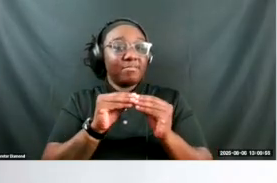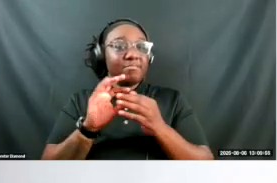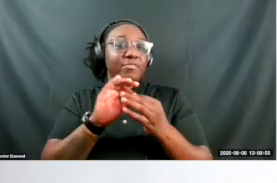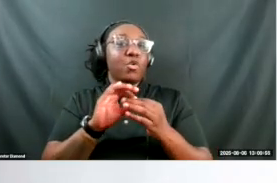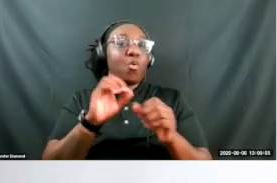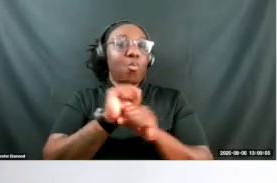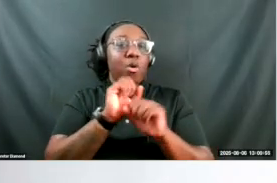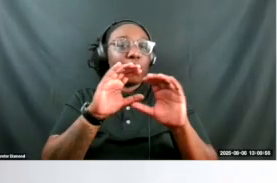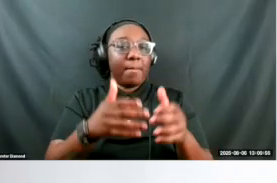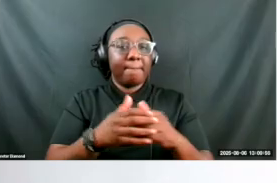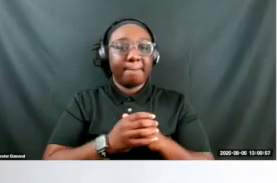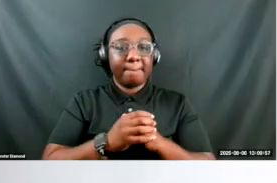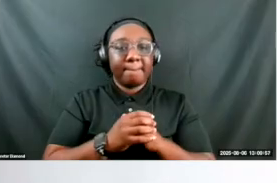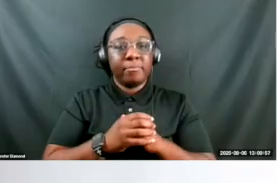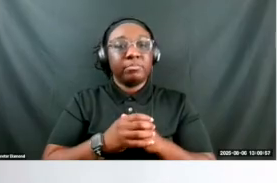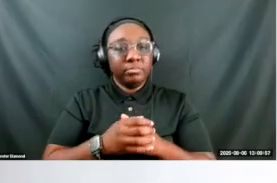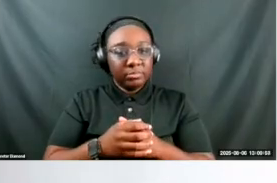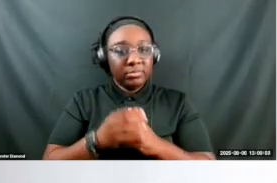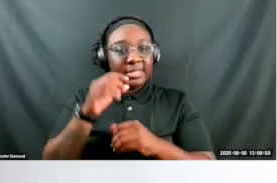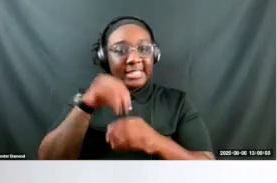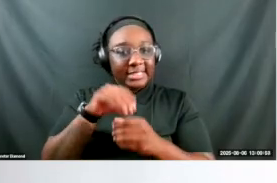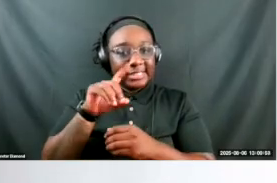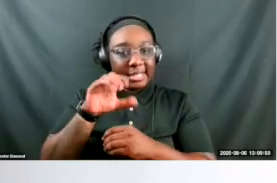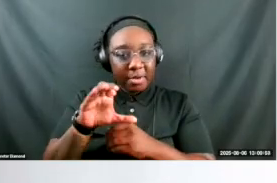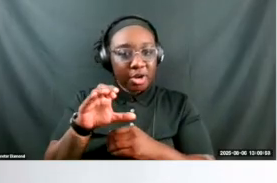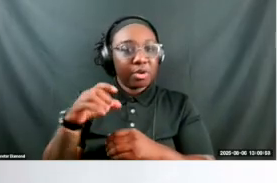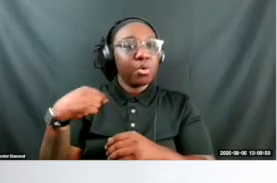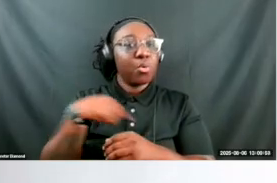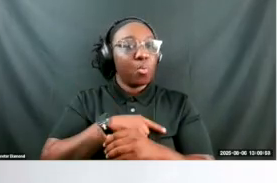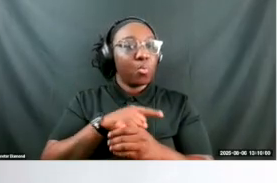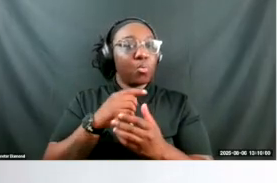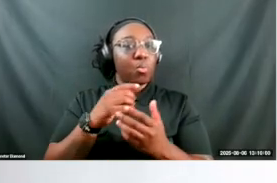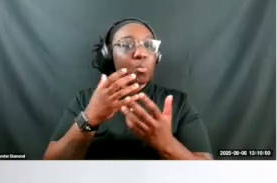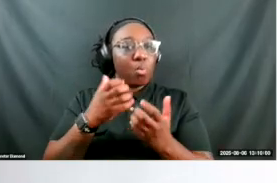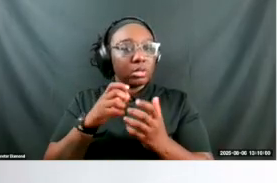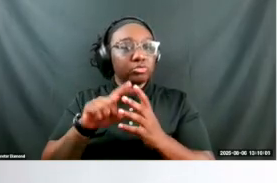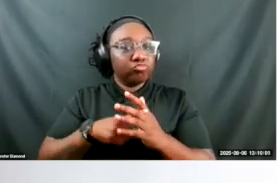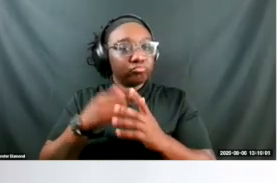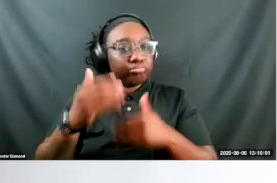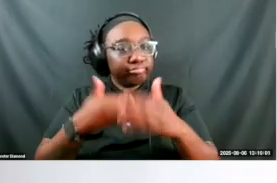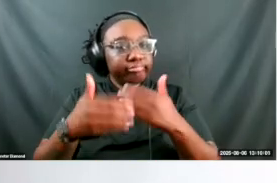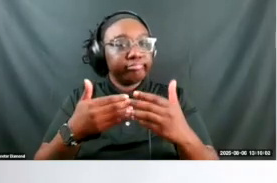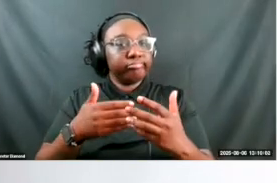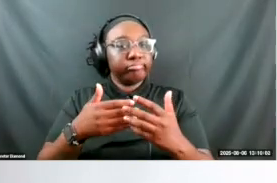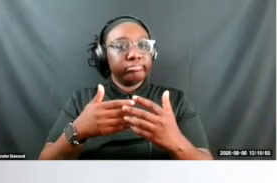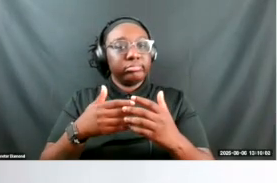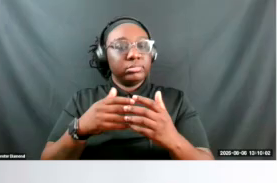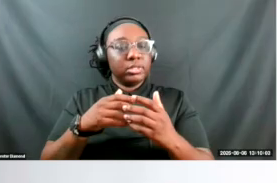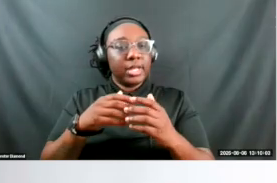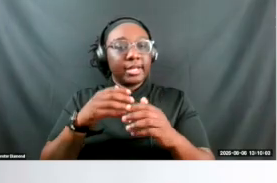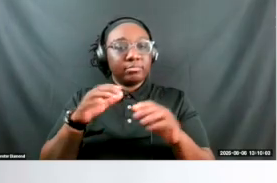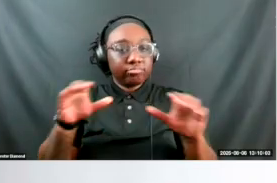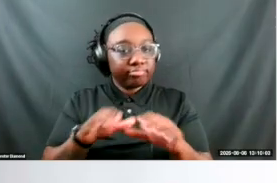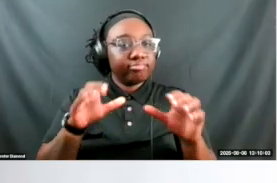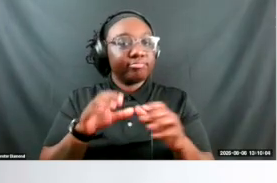begin to implement the changes approved by the board into the various incentive projects. We also use this December evening community meeting